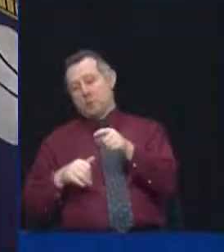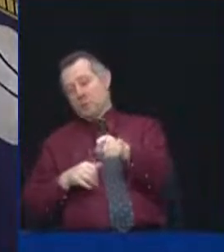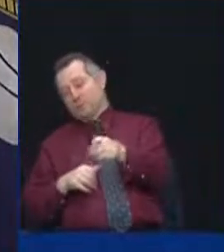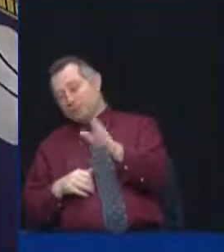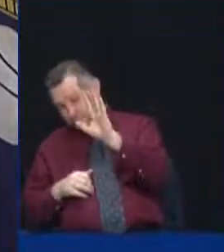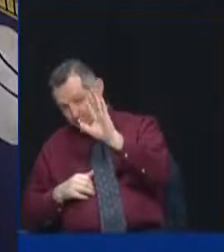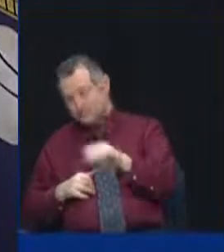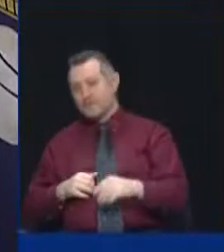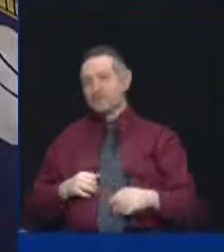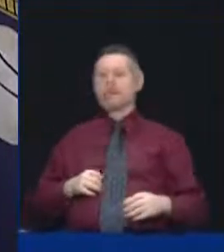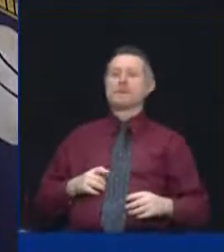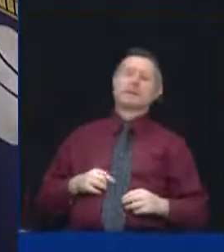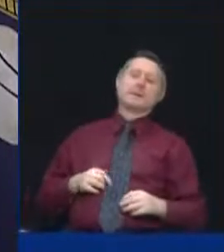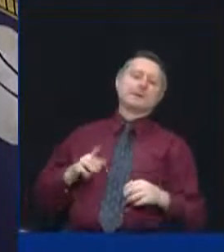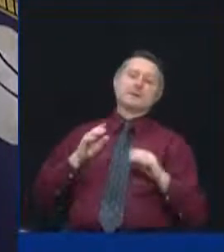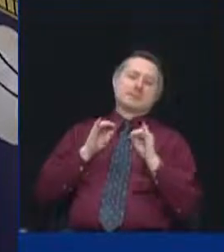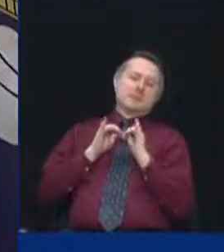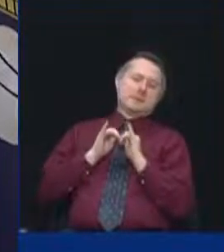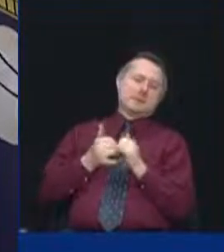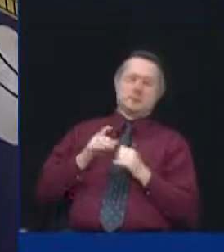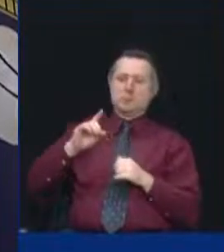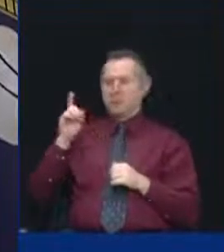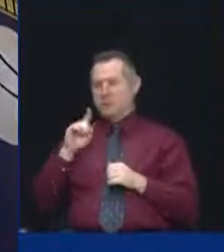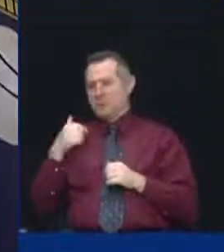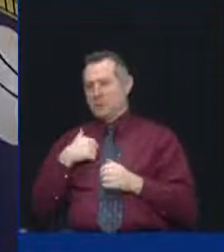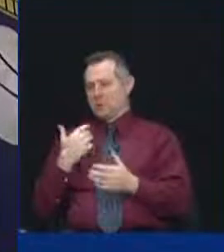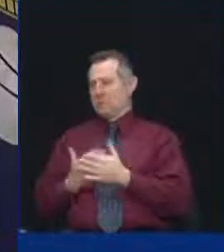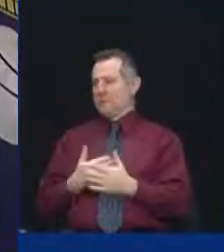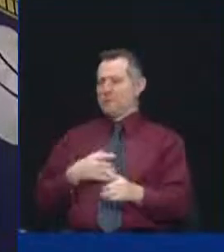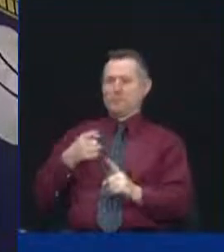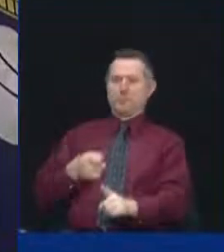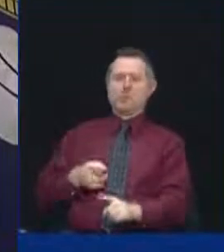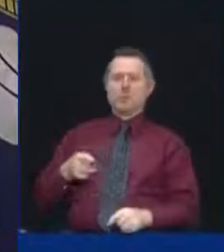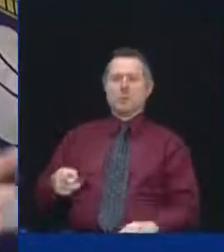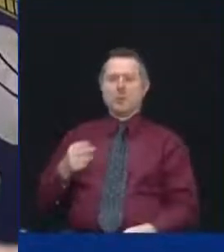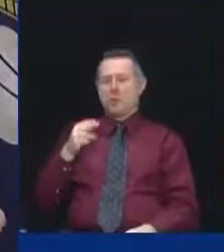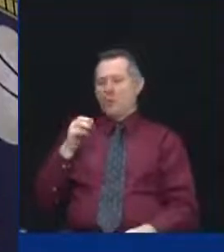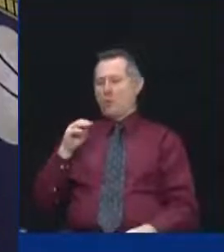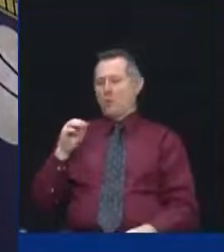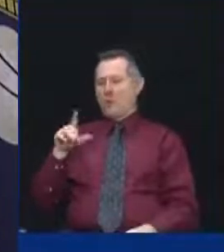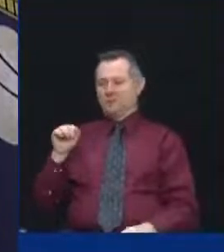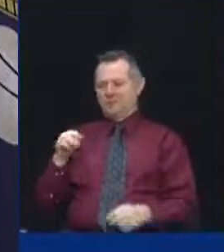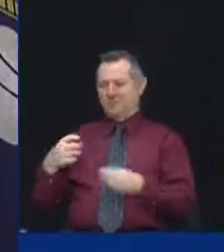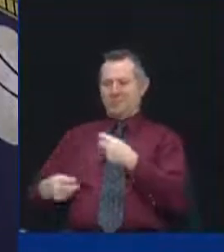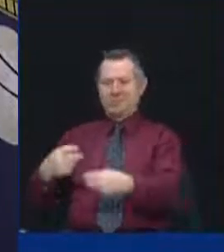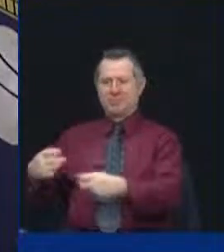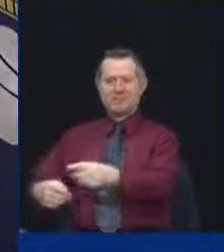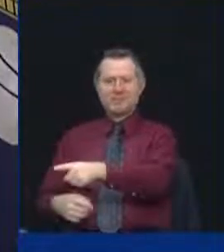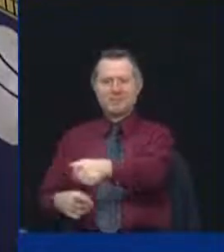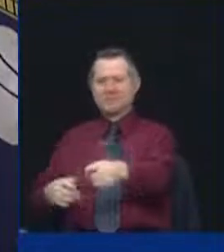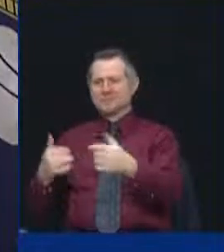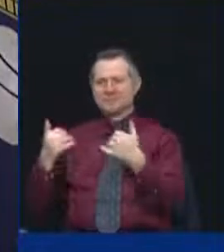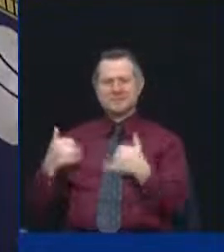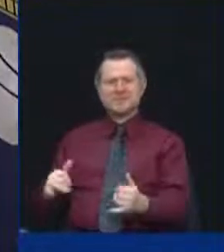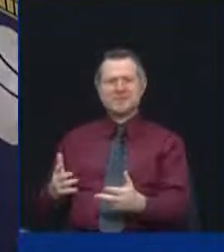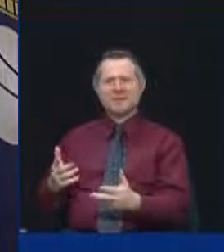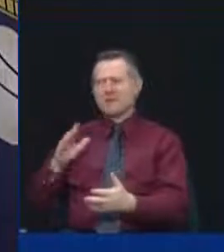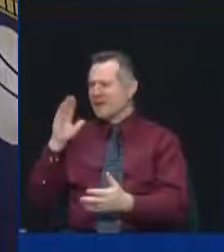Where did we get to this point where the homeless are supposed to be sleeping on subways? It never